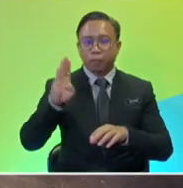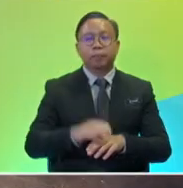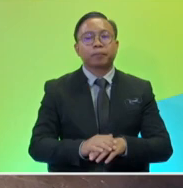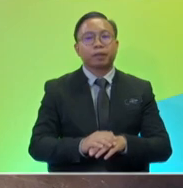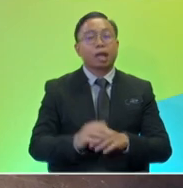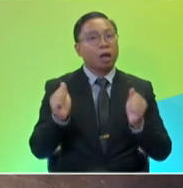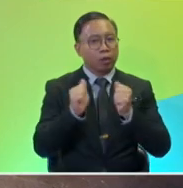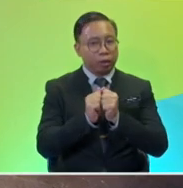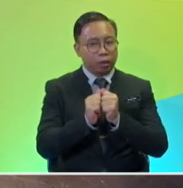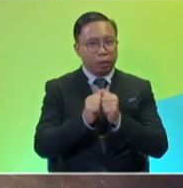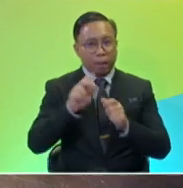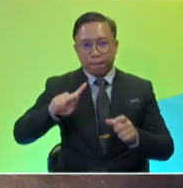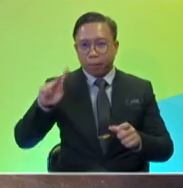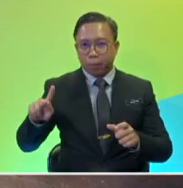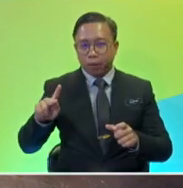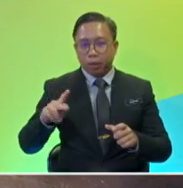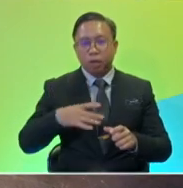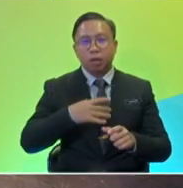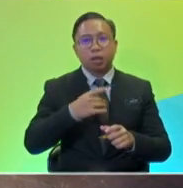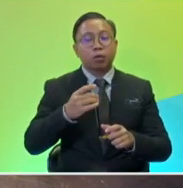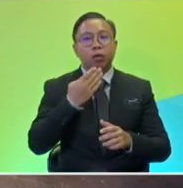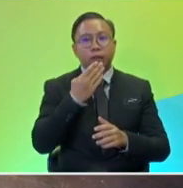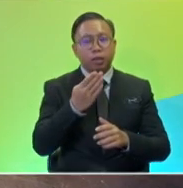with that, pupils, I'd like to... Let's all say